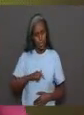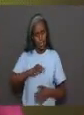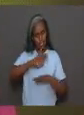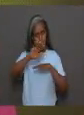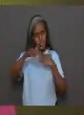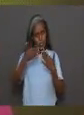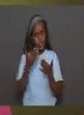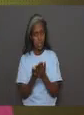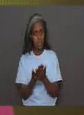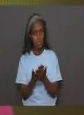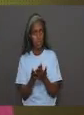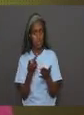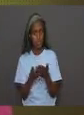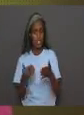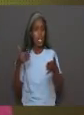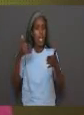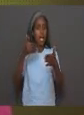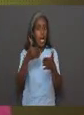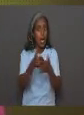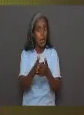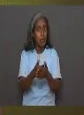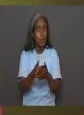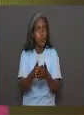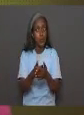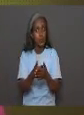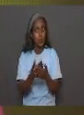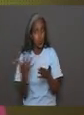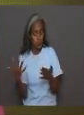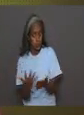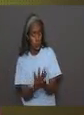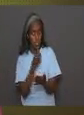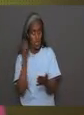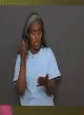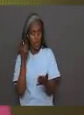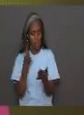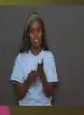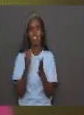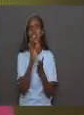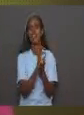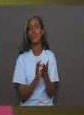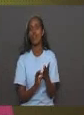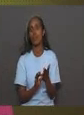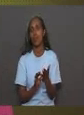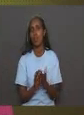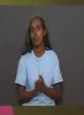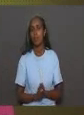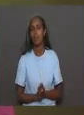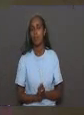We can generalize this approach to derive this formula.